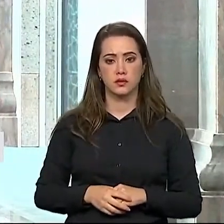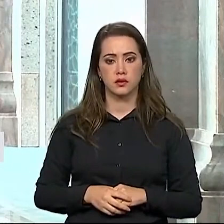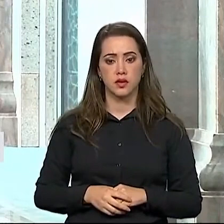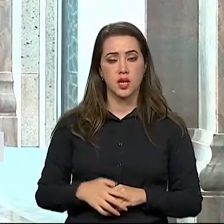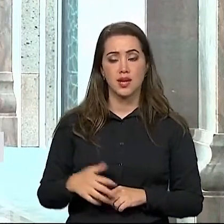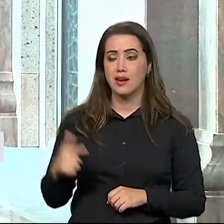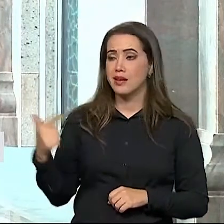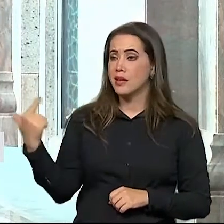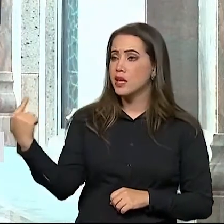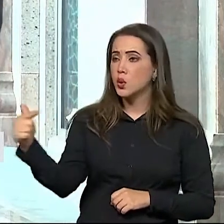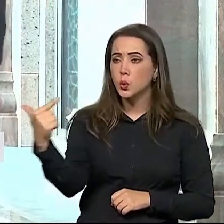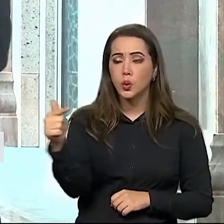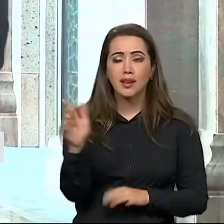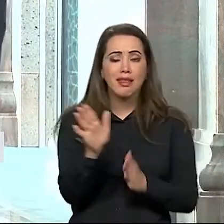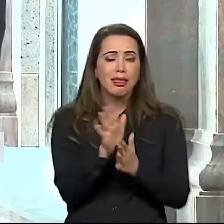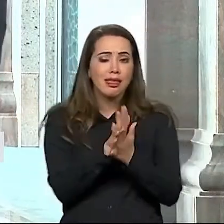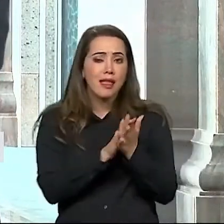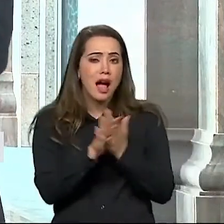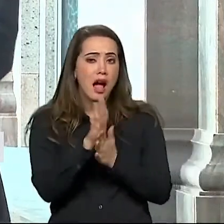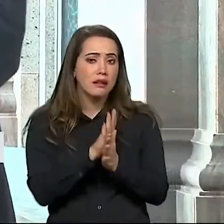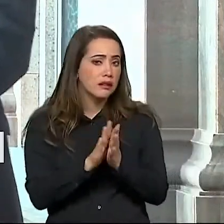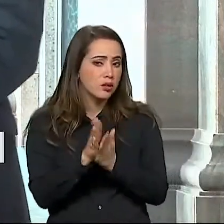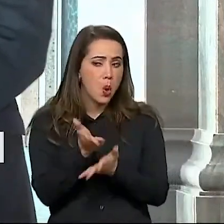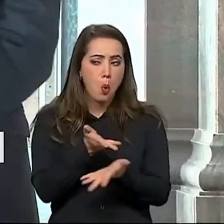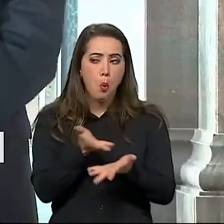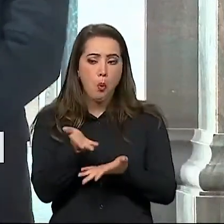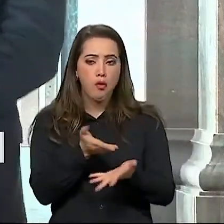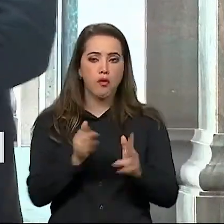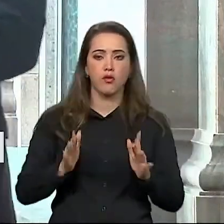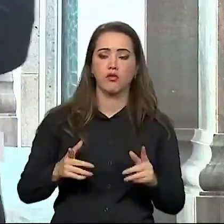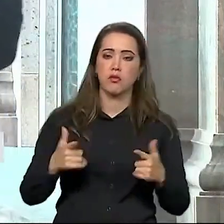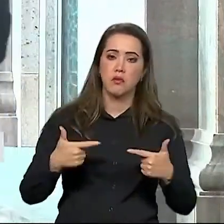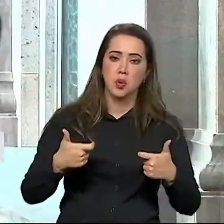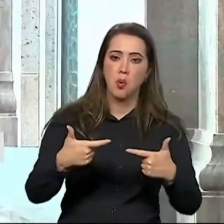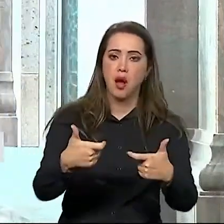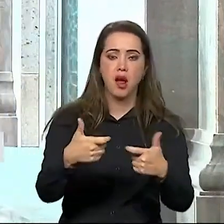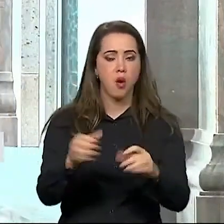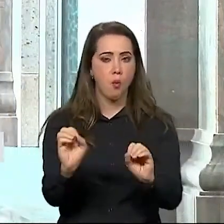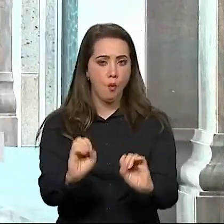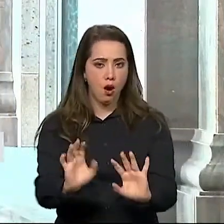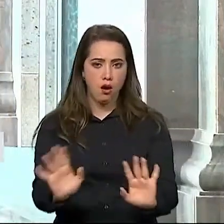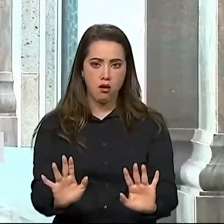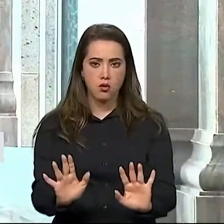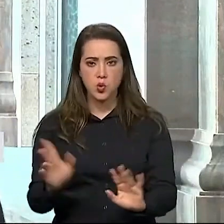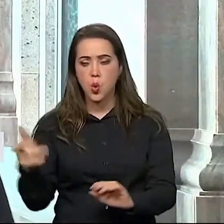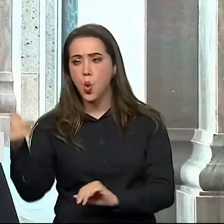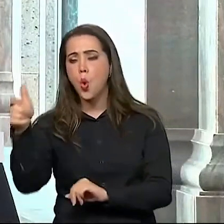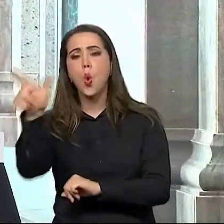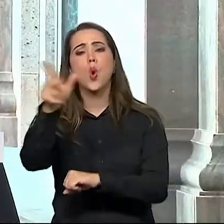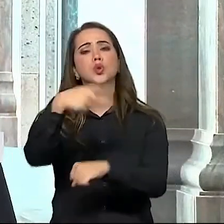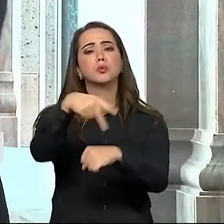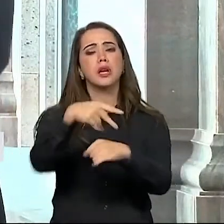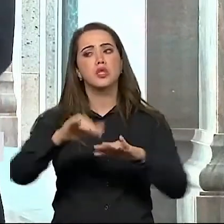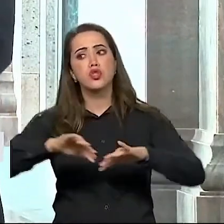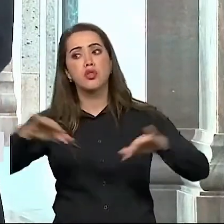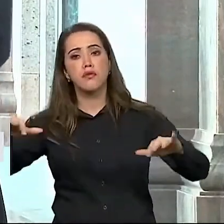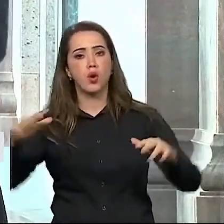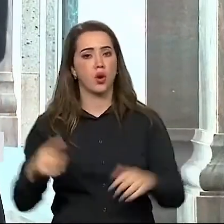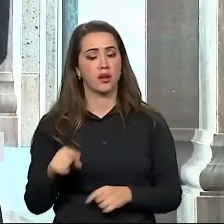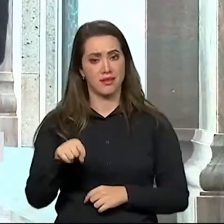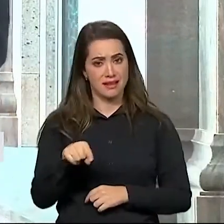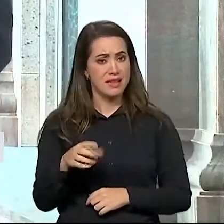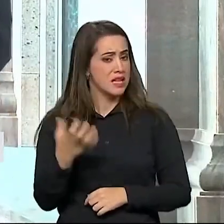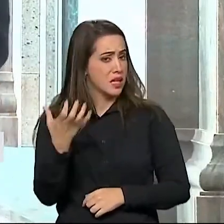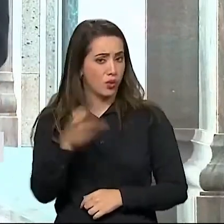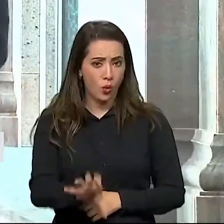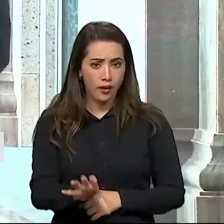não tem nenhum envolvimento com a guerra. That has no kind so ever involvement with the war. Que não querem a guerra. That